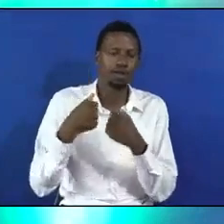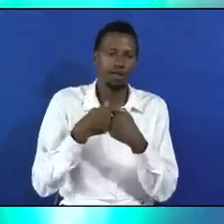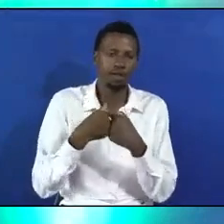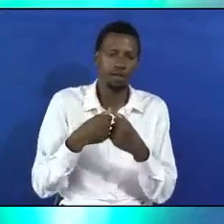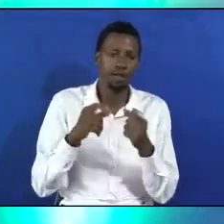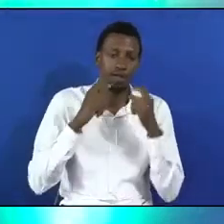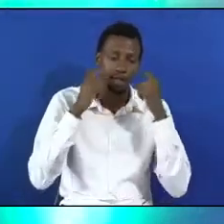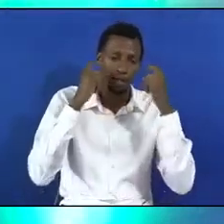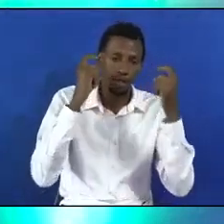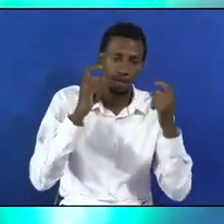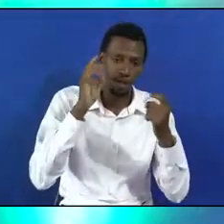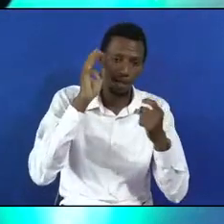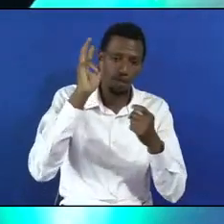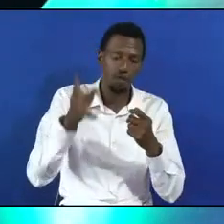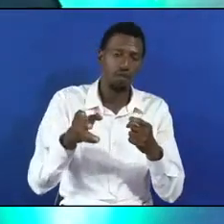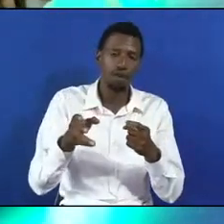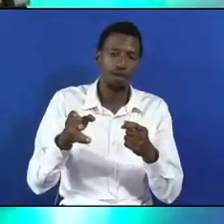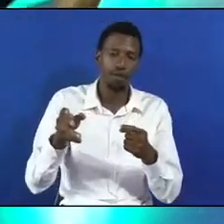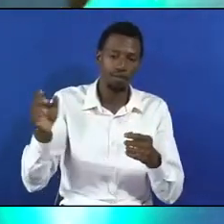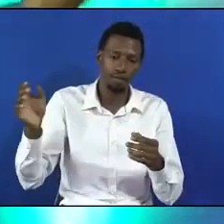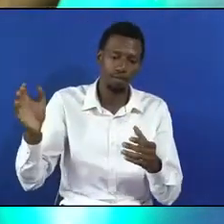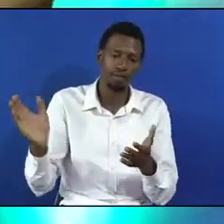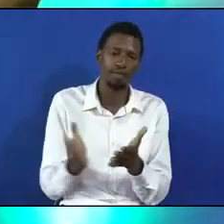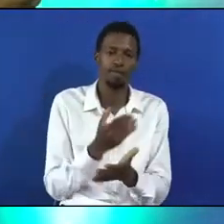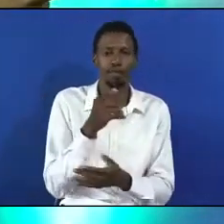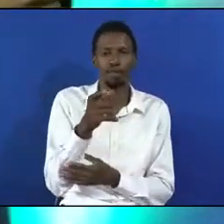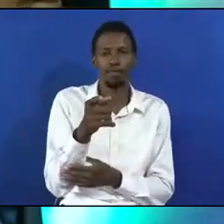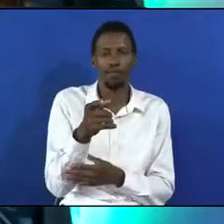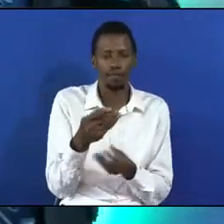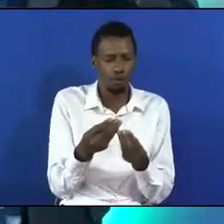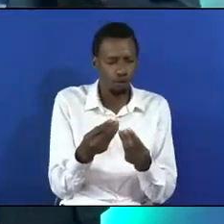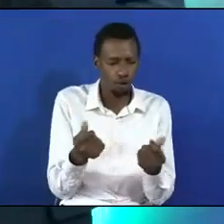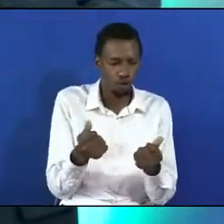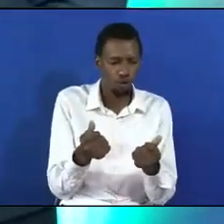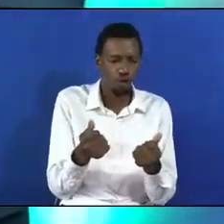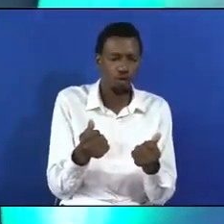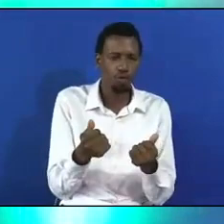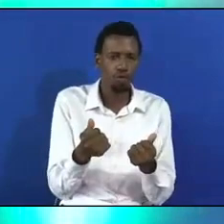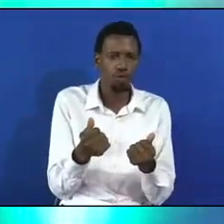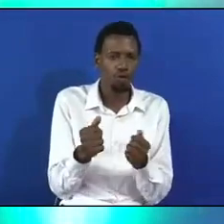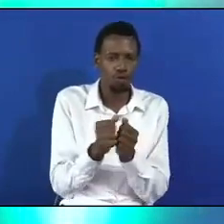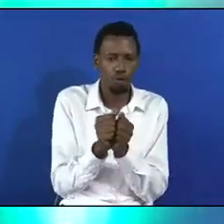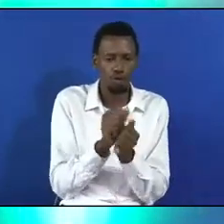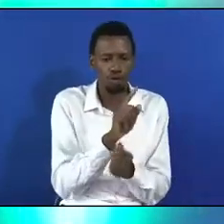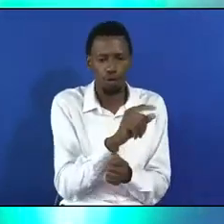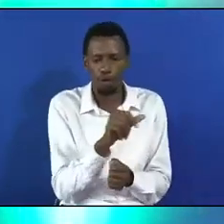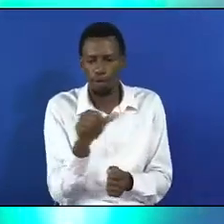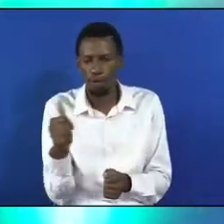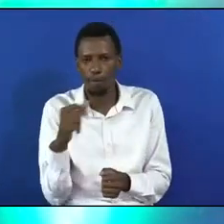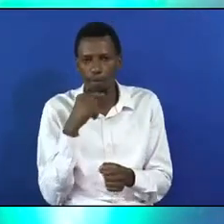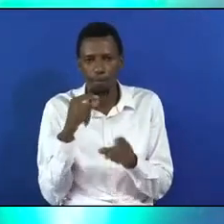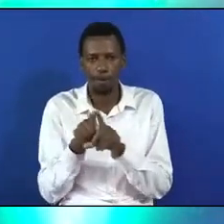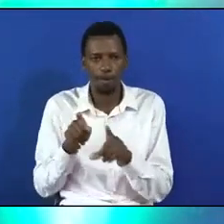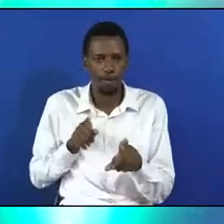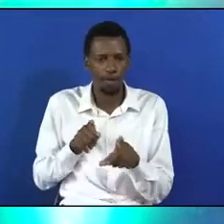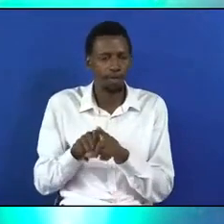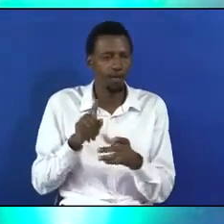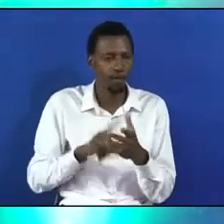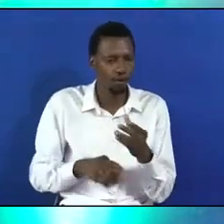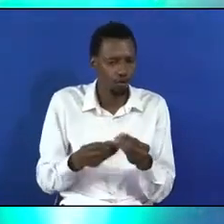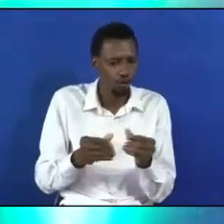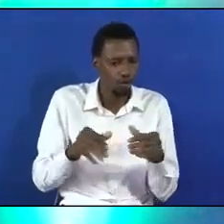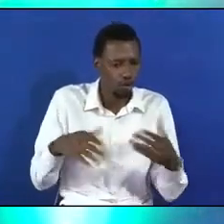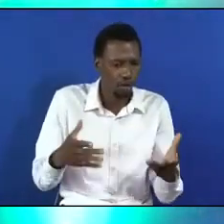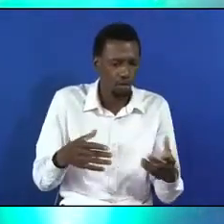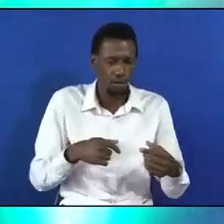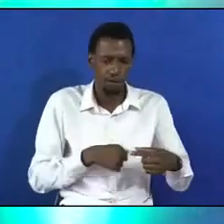The solution to our enmity towards one another, it's none other but to heal our